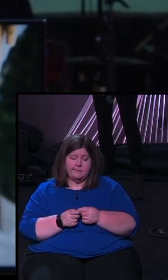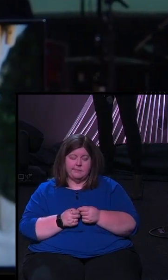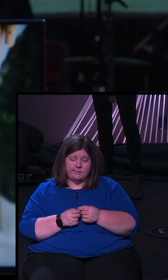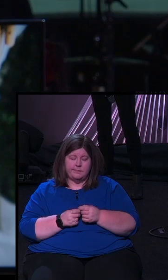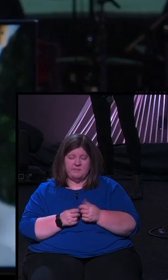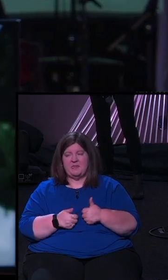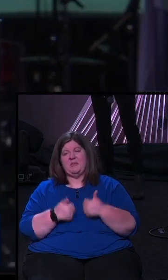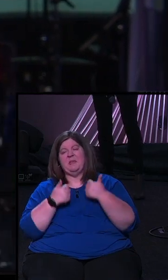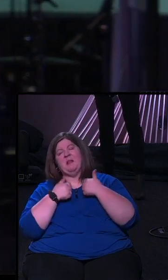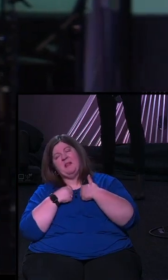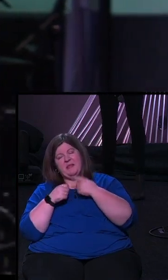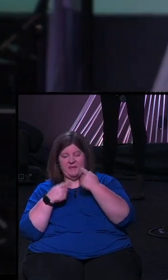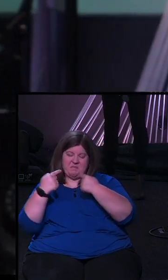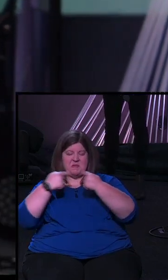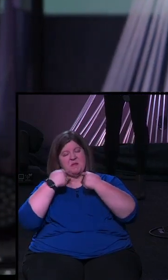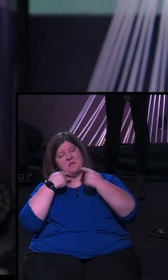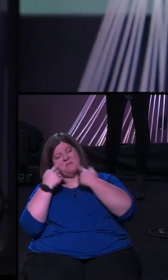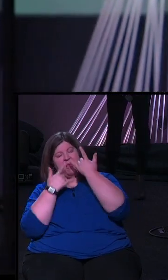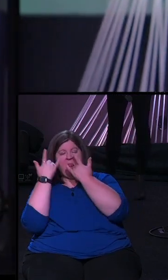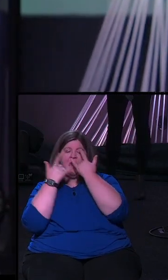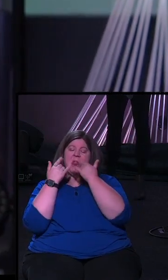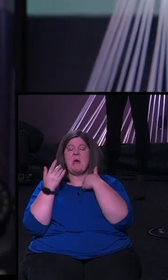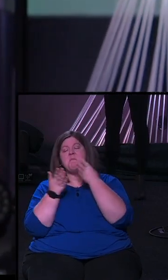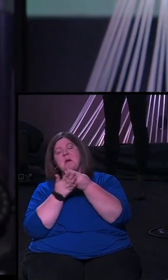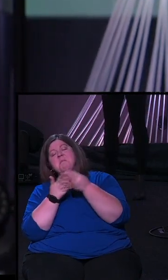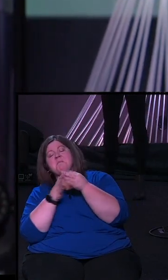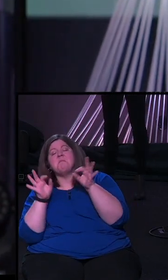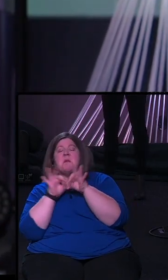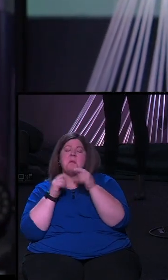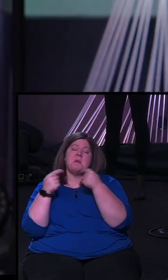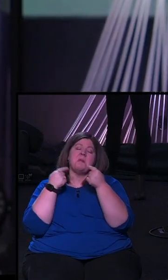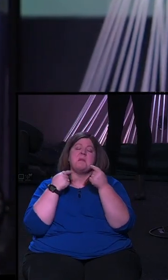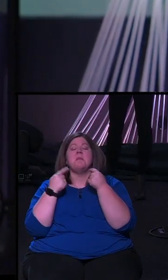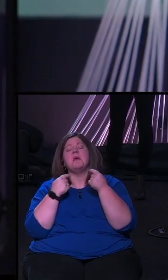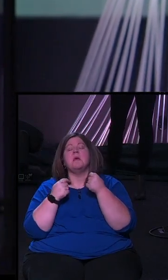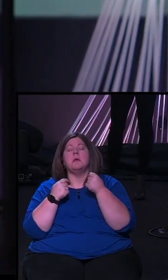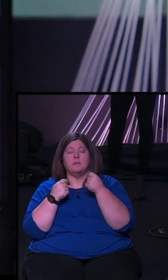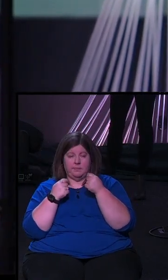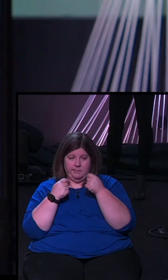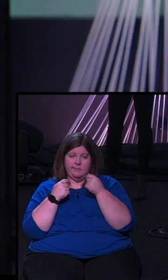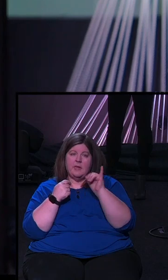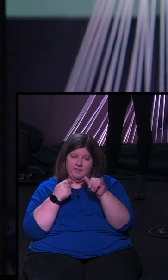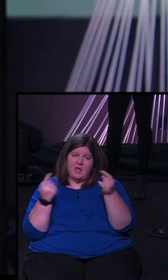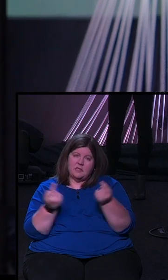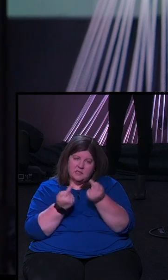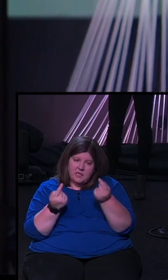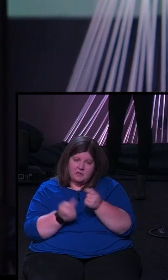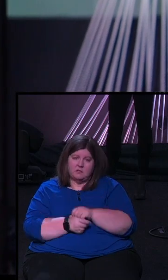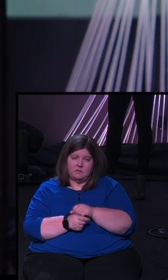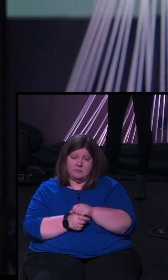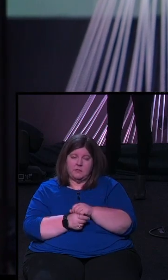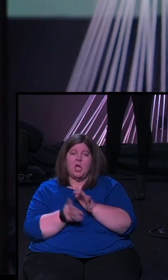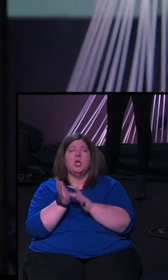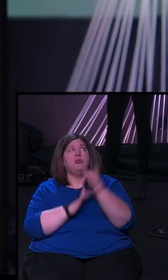Living a life that's focused on me and what I want and what's important to me and me, that's called sin. Jesus came,